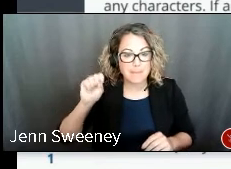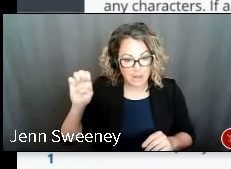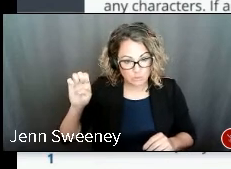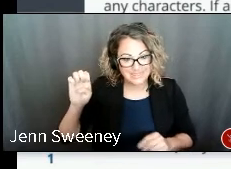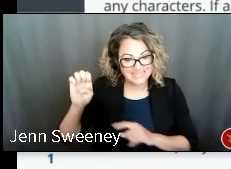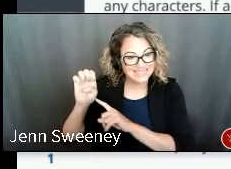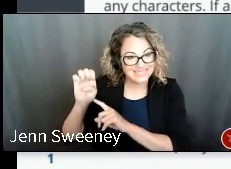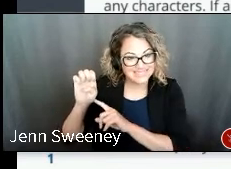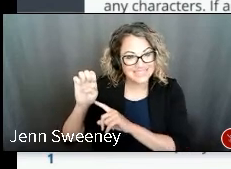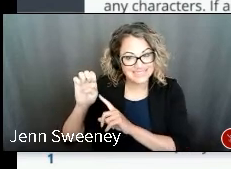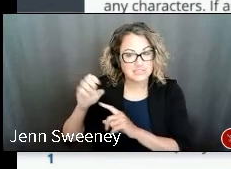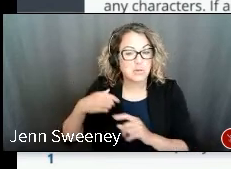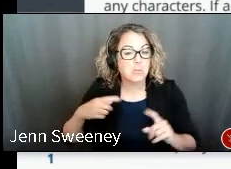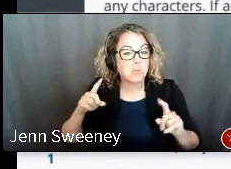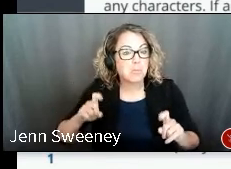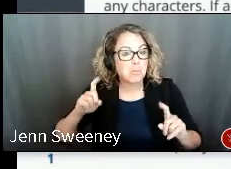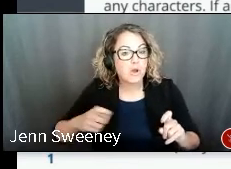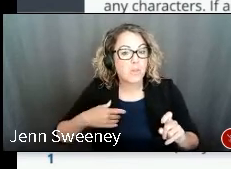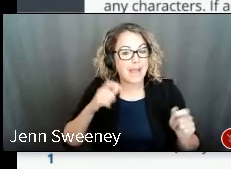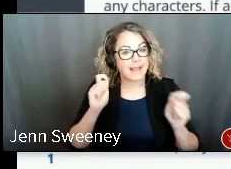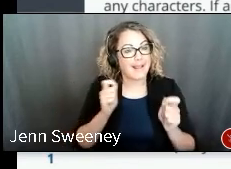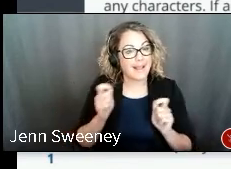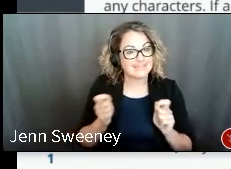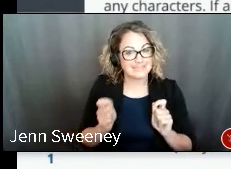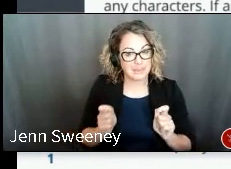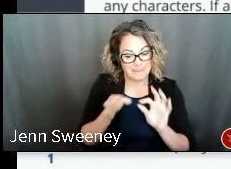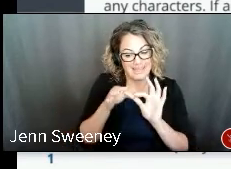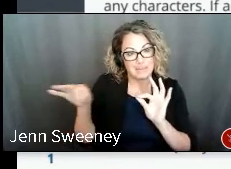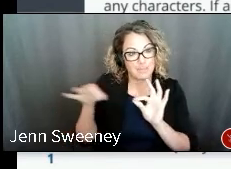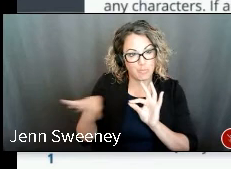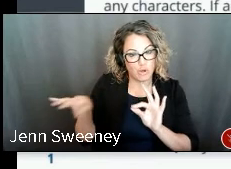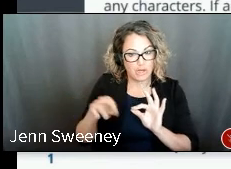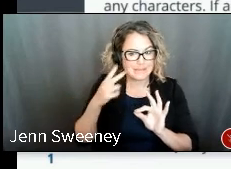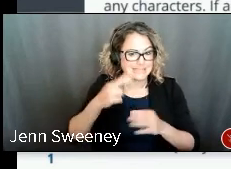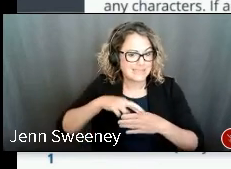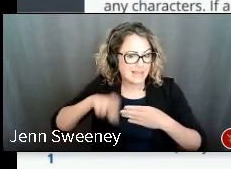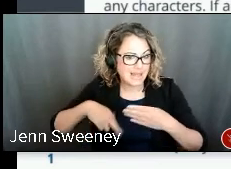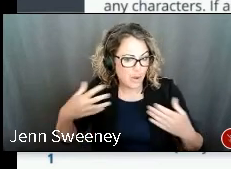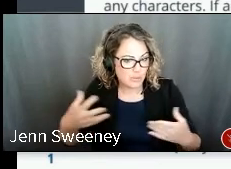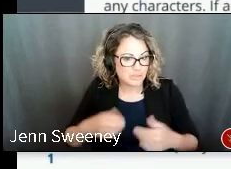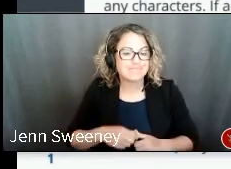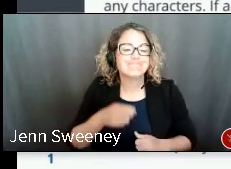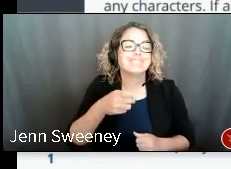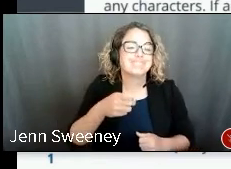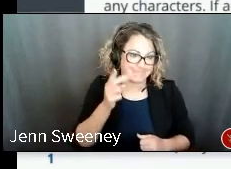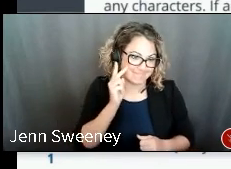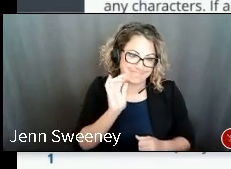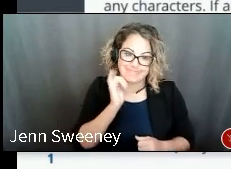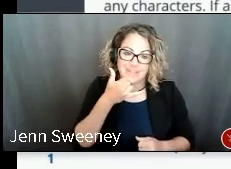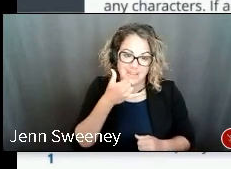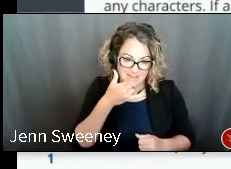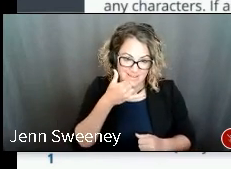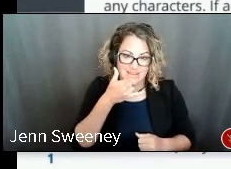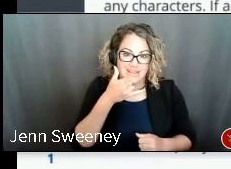with my custom input to see what I get for the output. There are compilation errors. Let's go